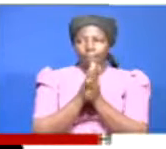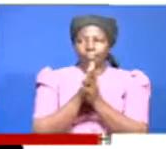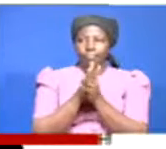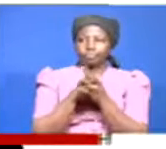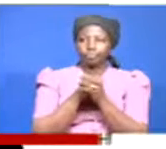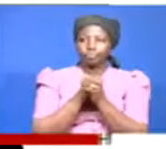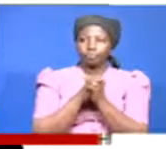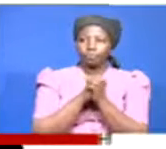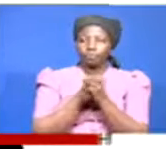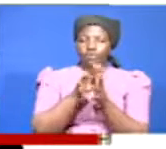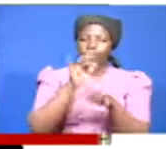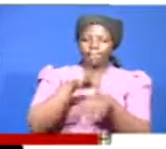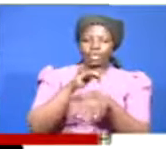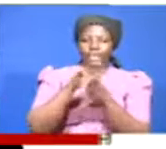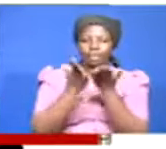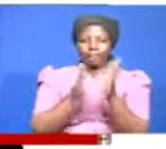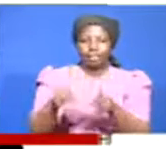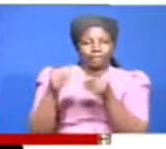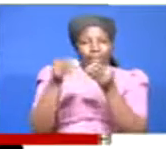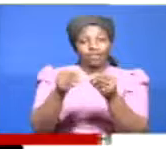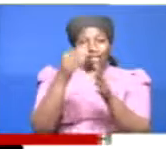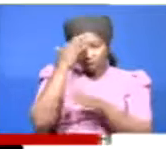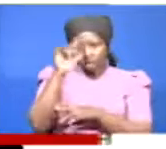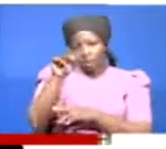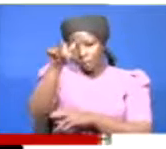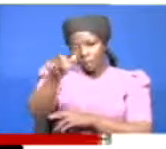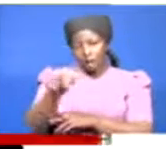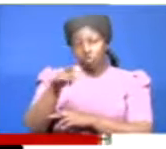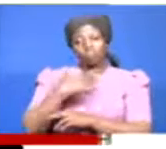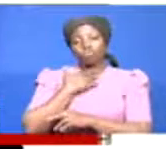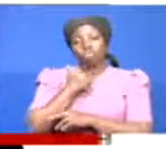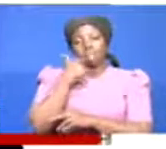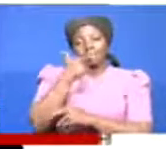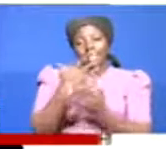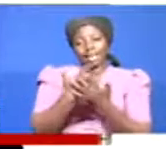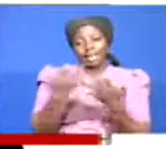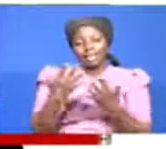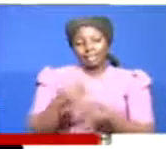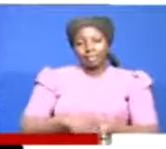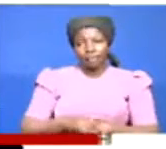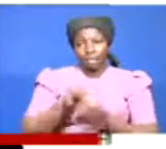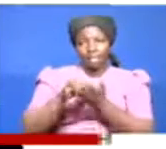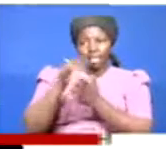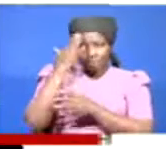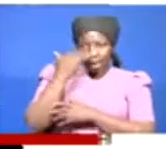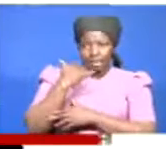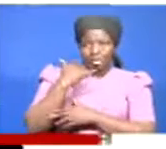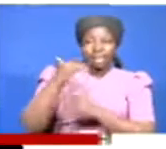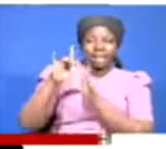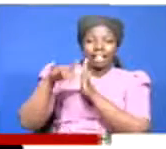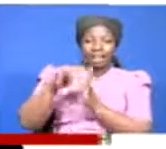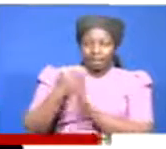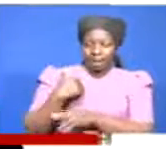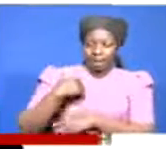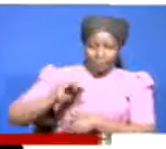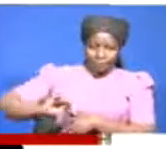these particular officials, because nobody was willing to sign anything for the government. That's why we ended up with the pending bills, which are now disturbing us, because